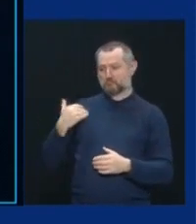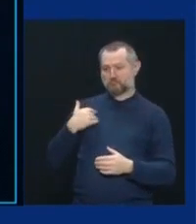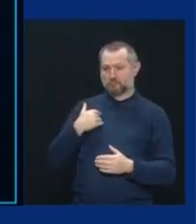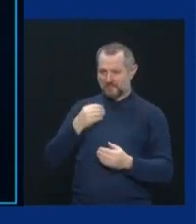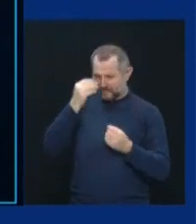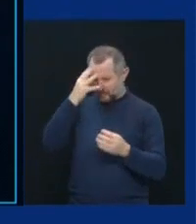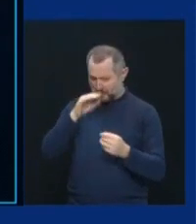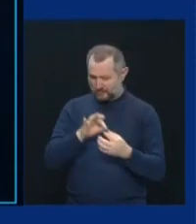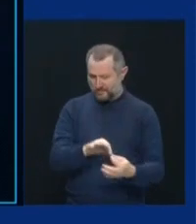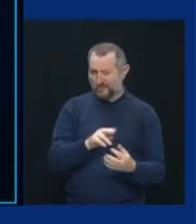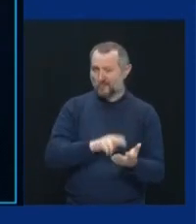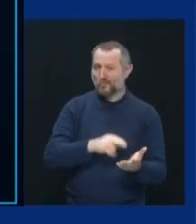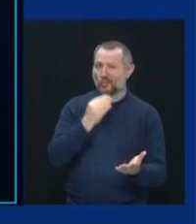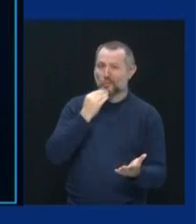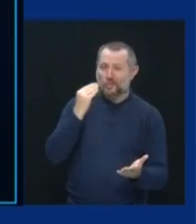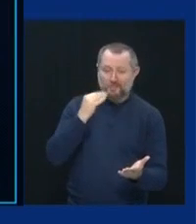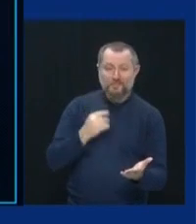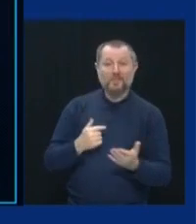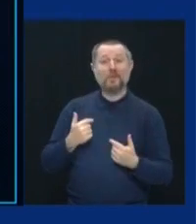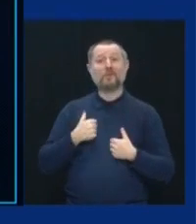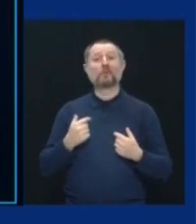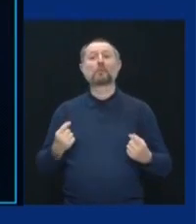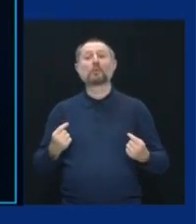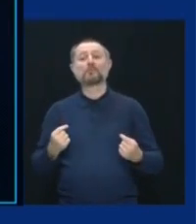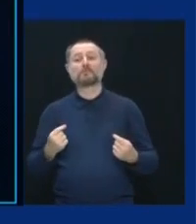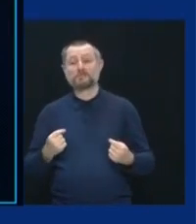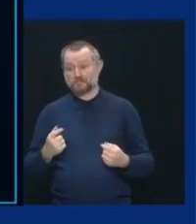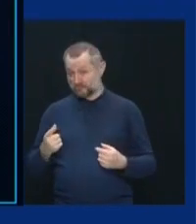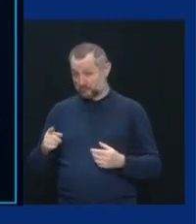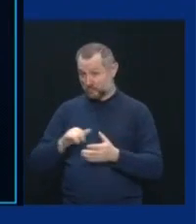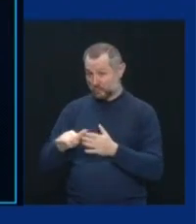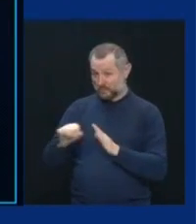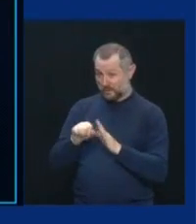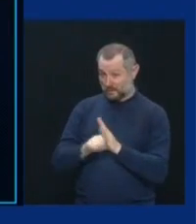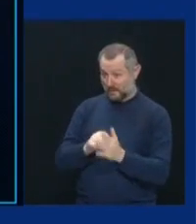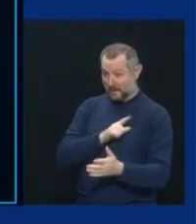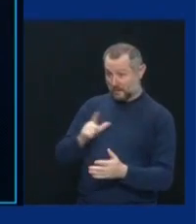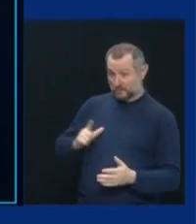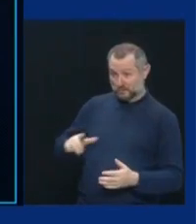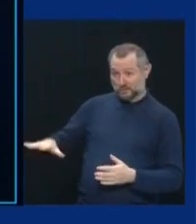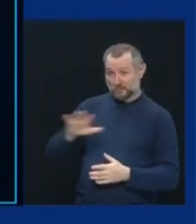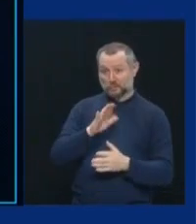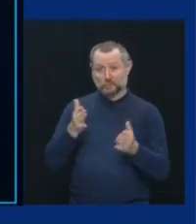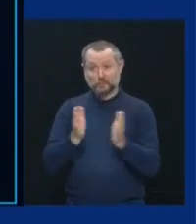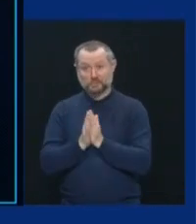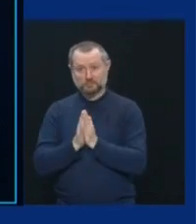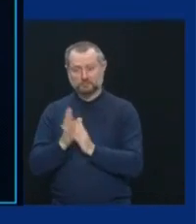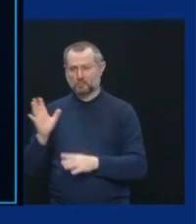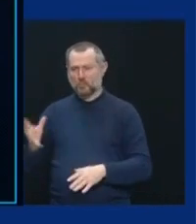homes. We paused the state legislators' request